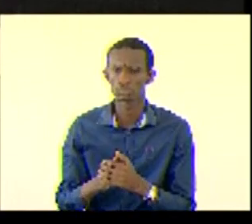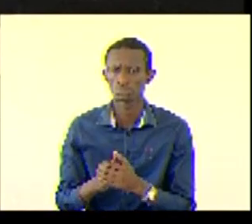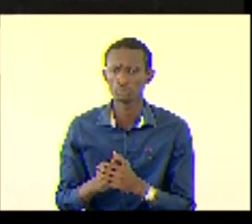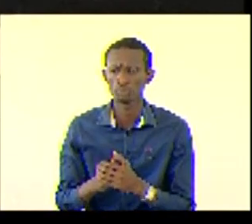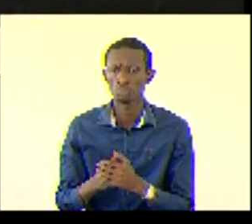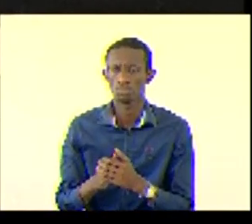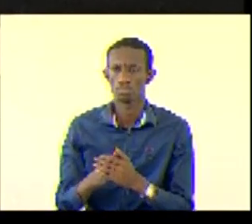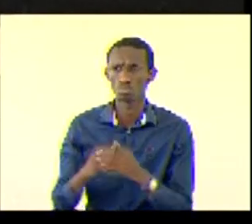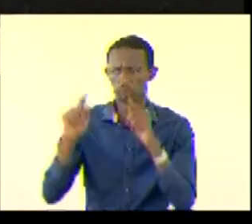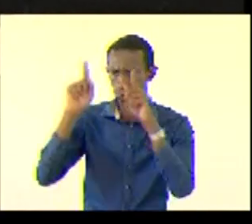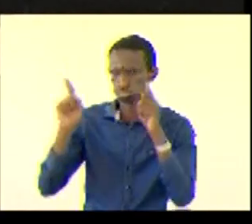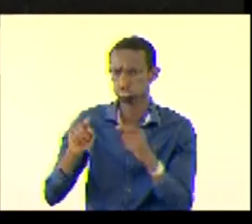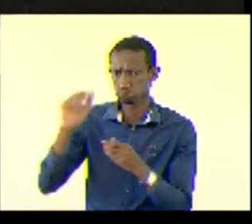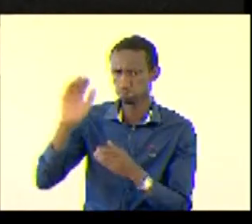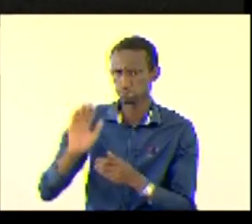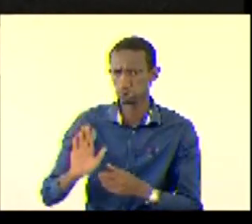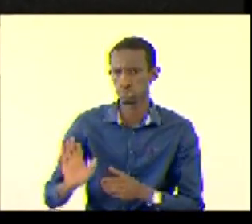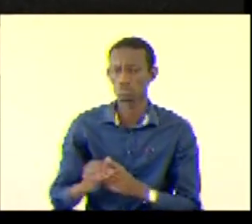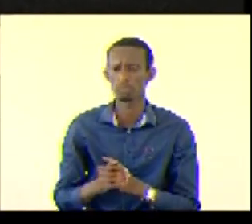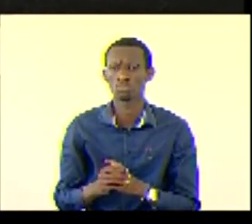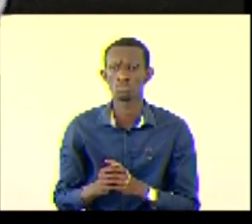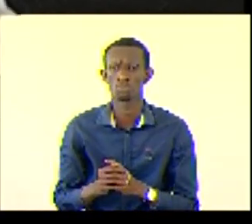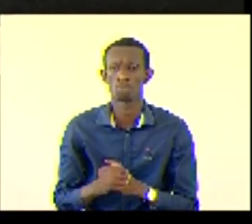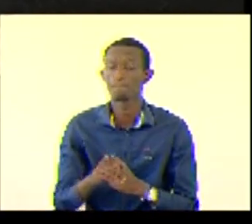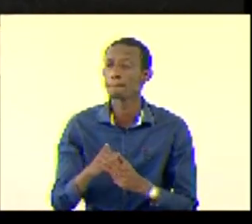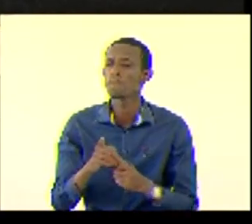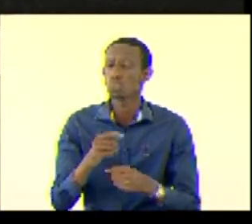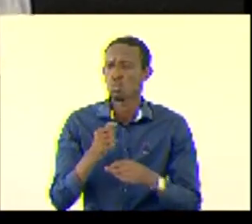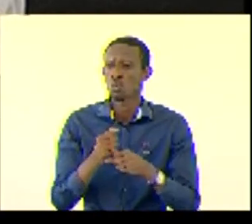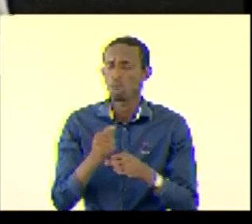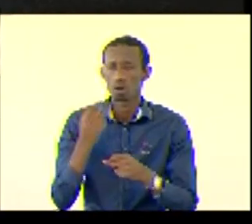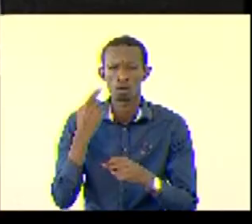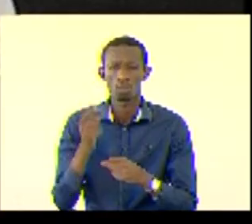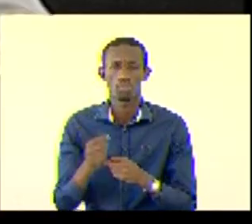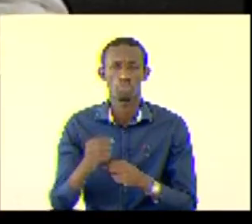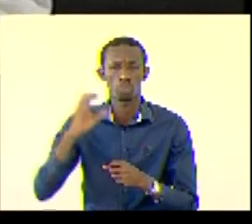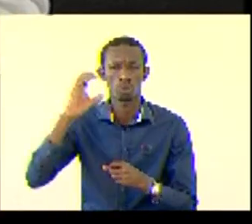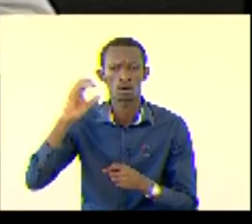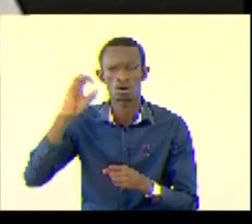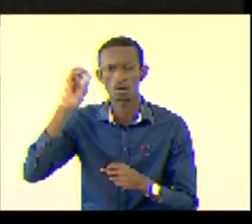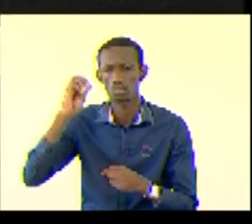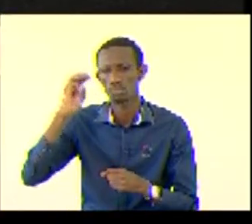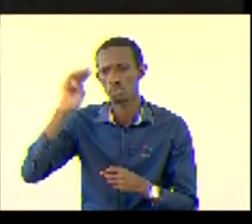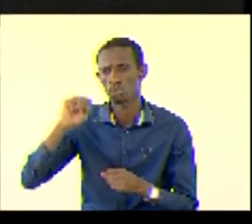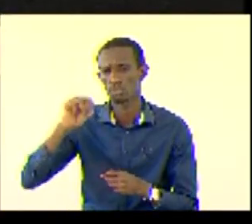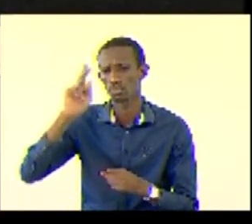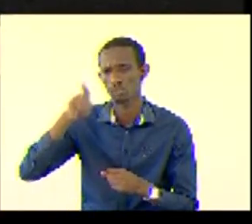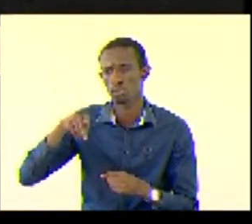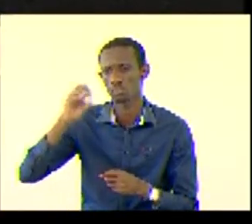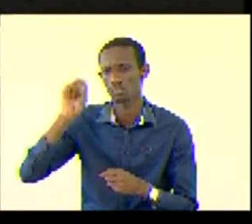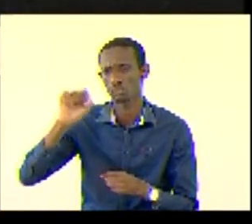slide, we said it is the decomposition of hydrogen peroxide. So decomposition of hydrogen